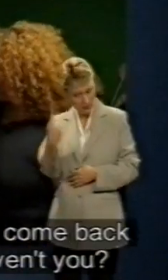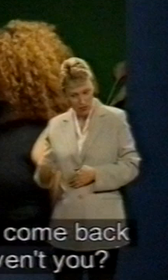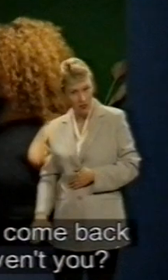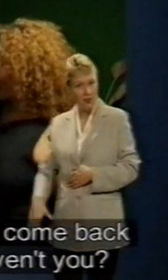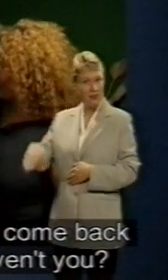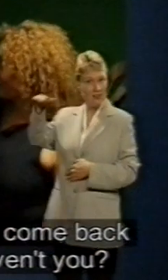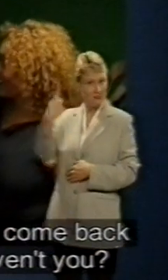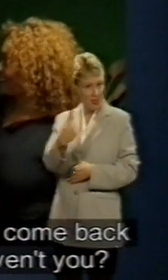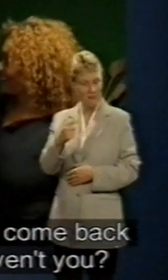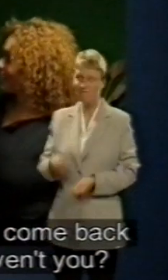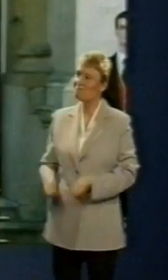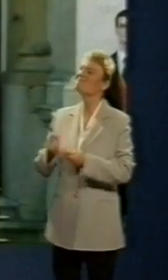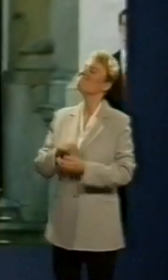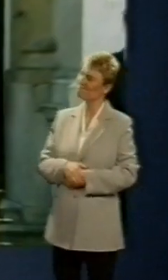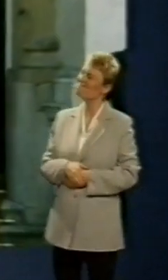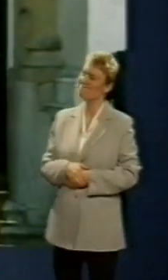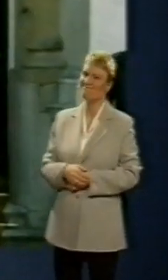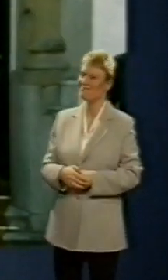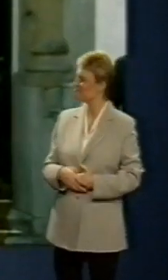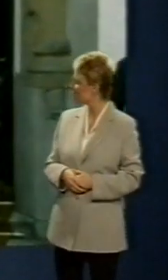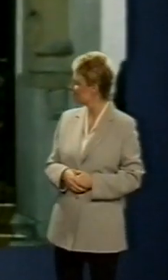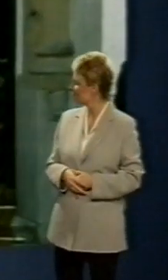back to your roots, Yeah, I haven't you? have, yeah.